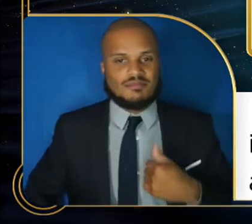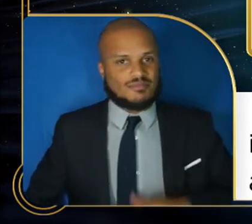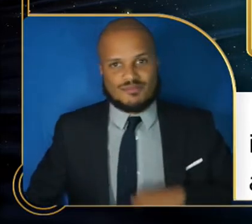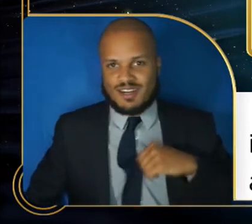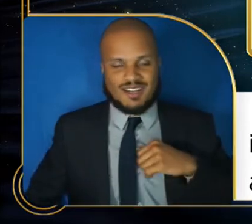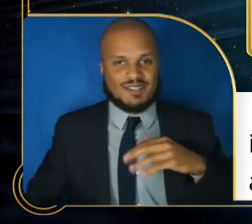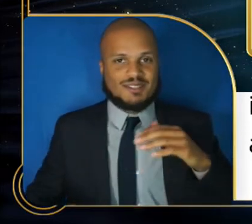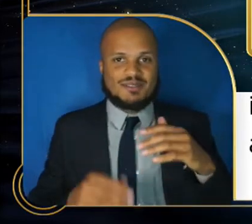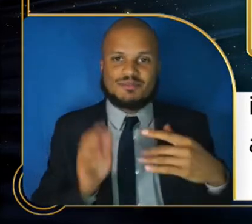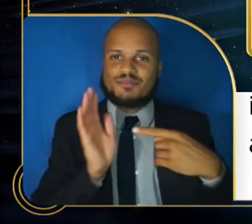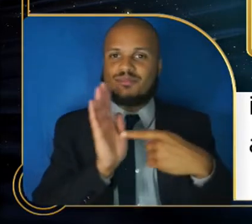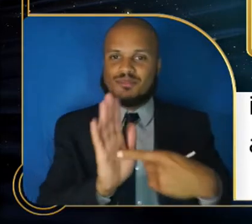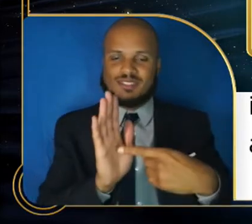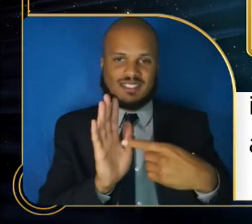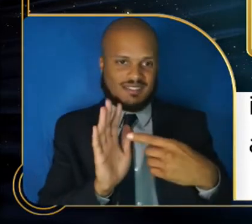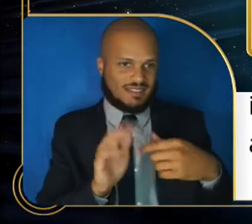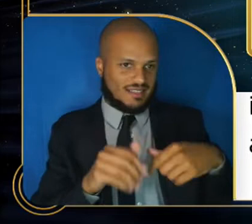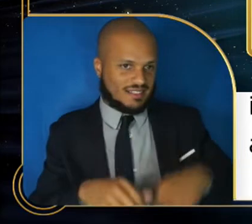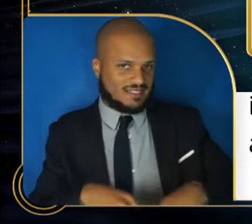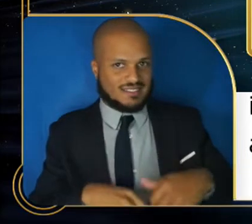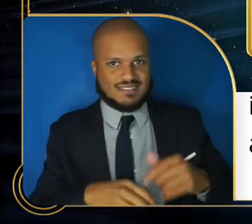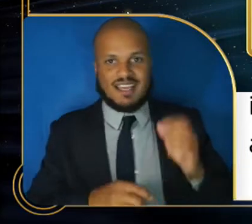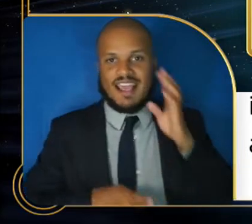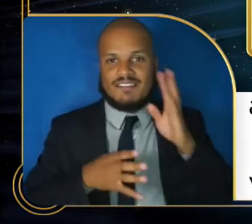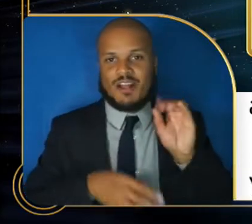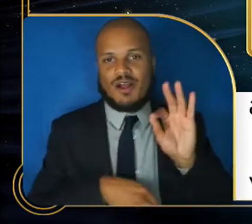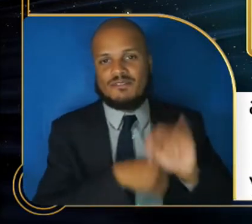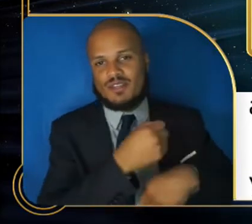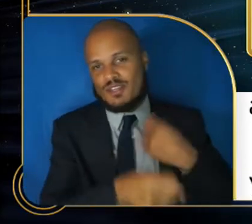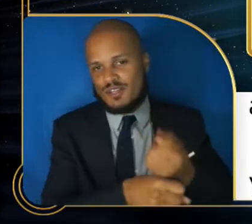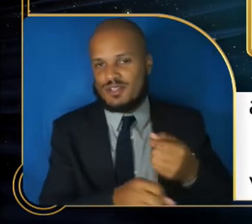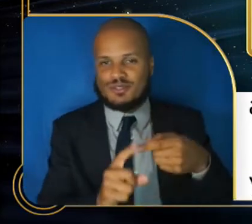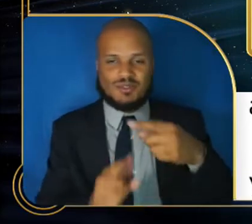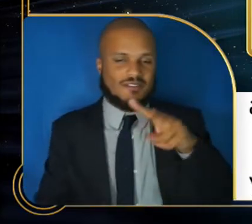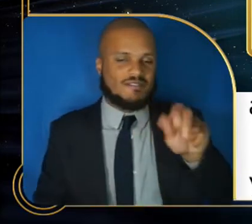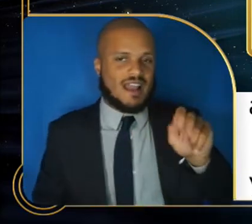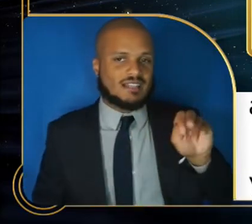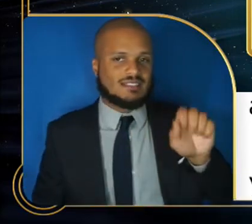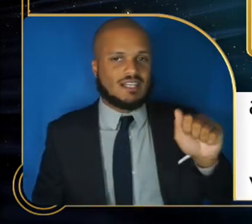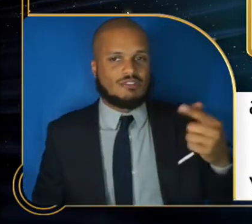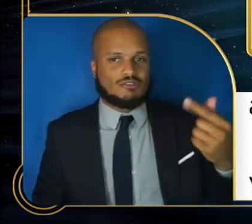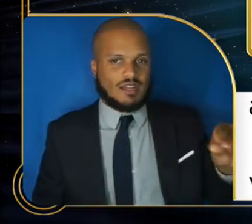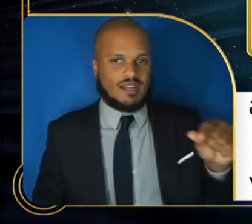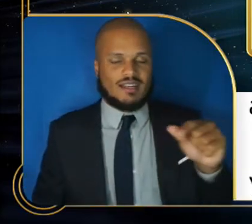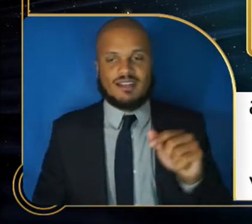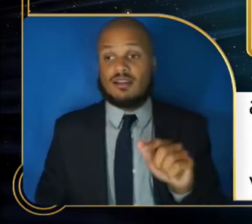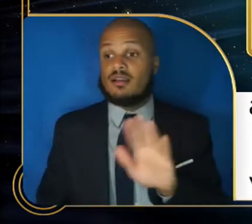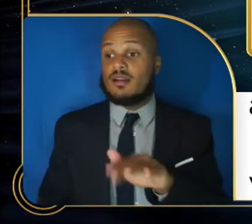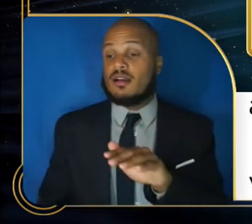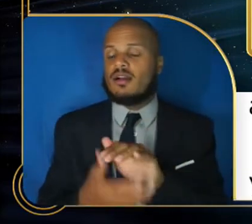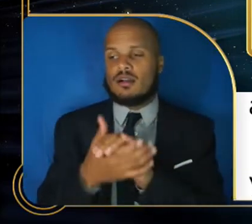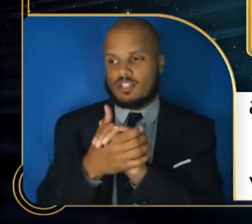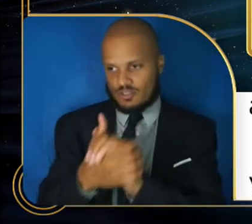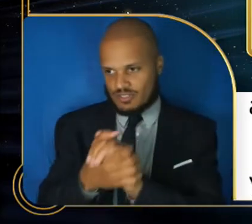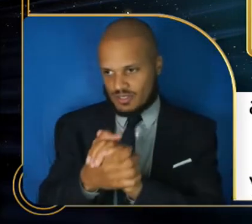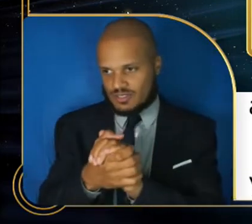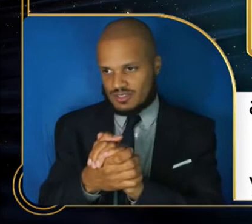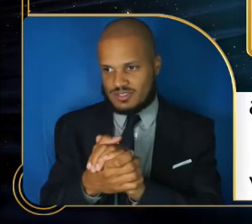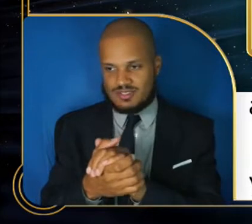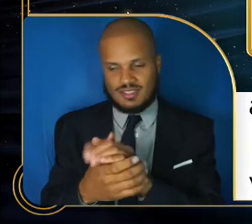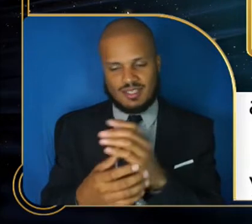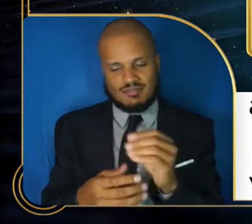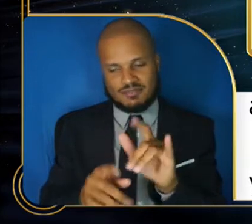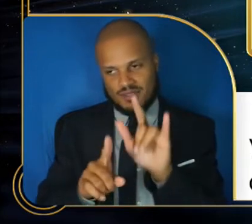present tonight's Innovator of the Year award to Vanessa Green. Vanessa, congratulations and much love